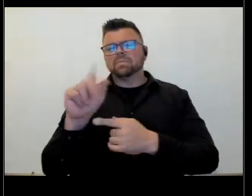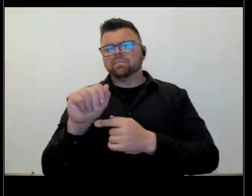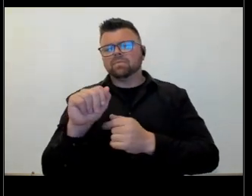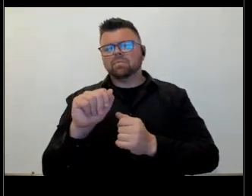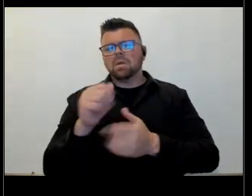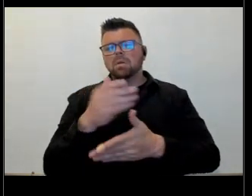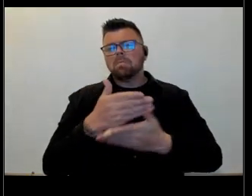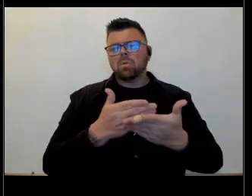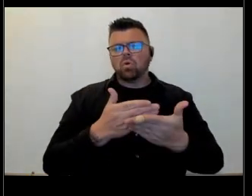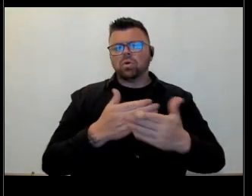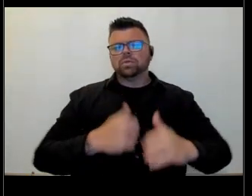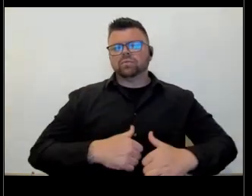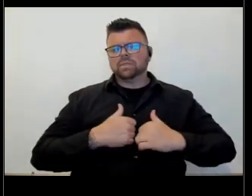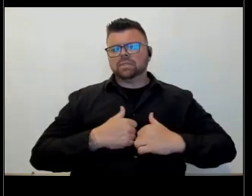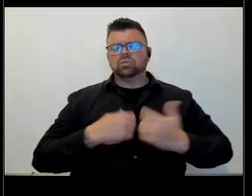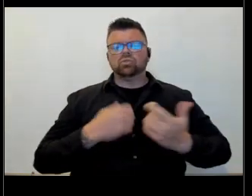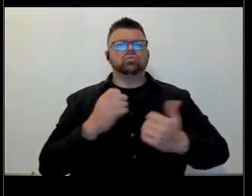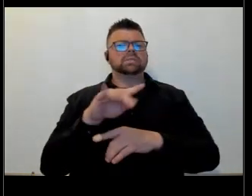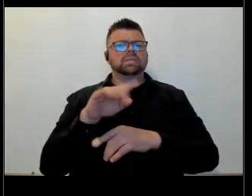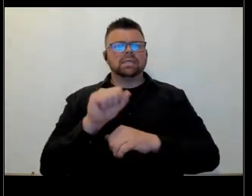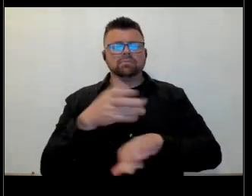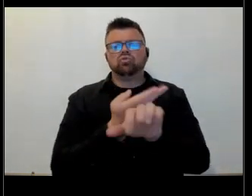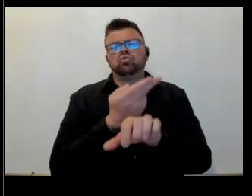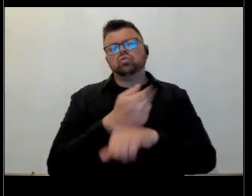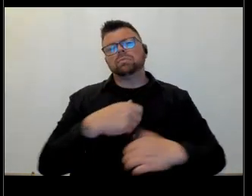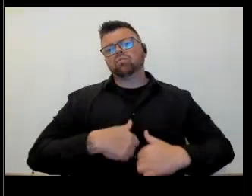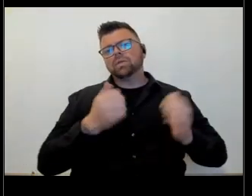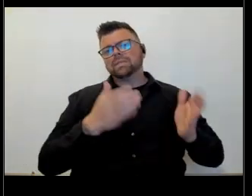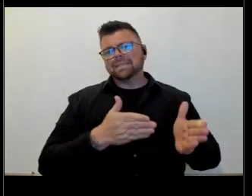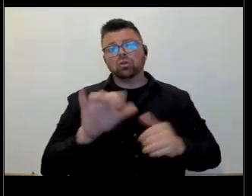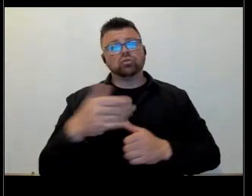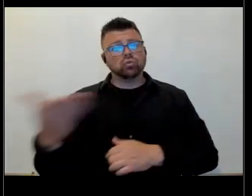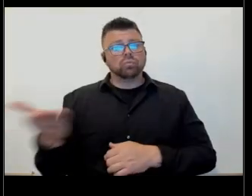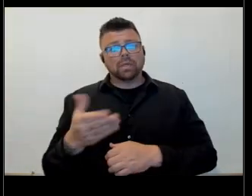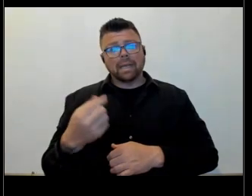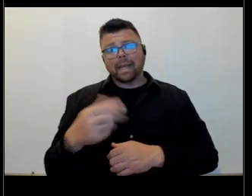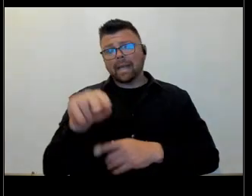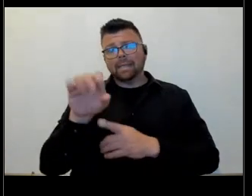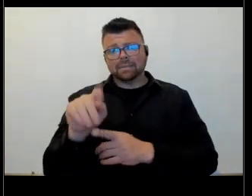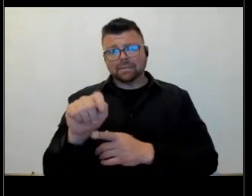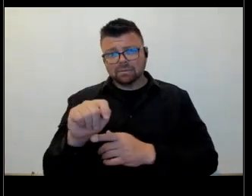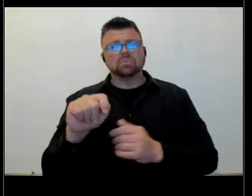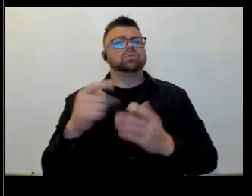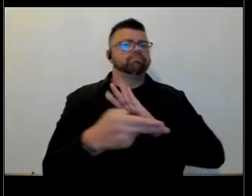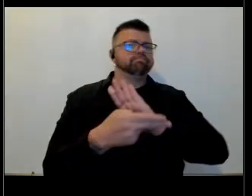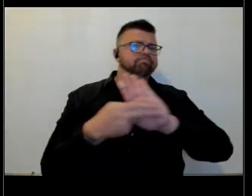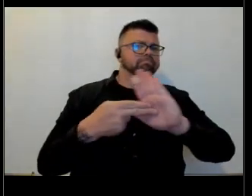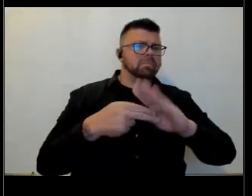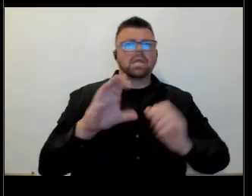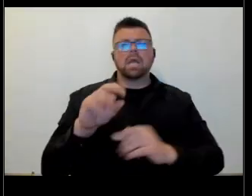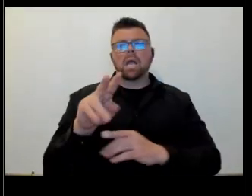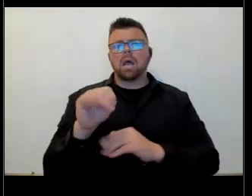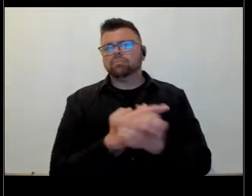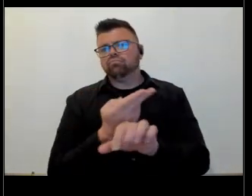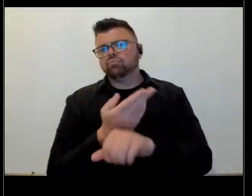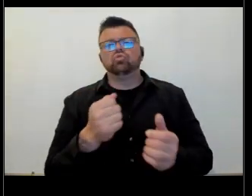are used by residents and their guests are considered common use areas that are covered by the